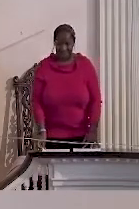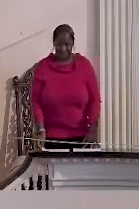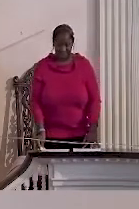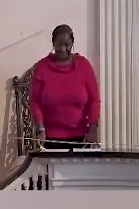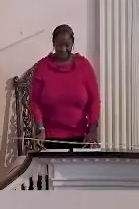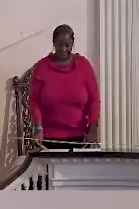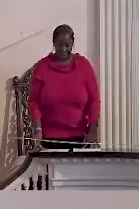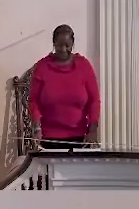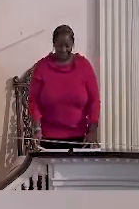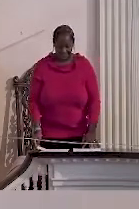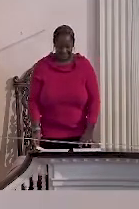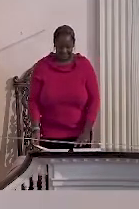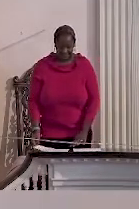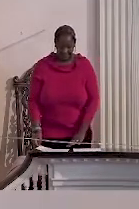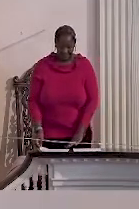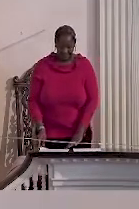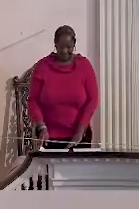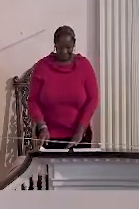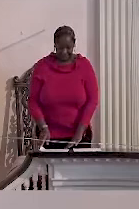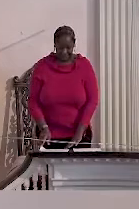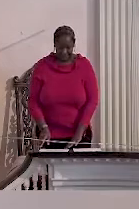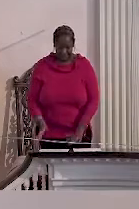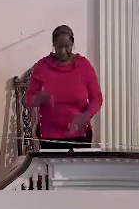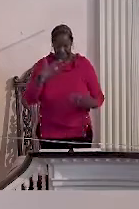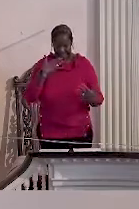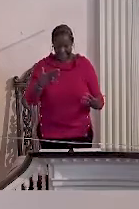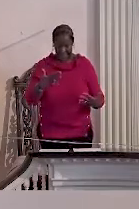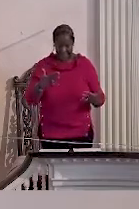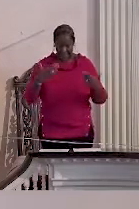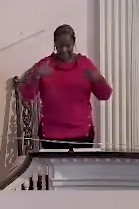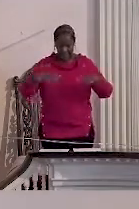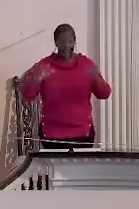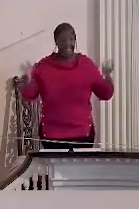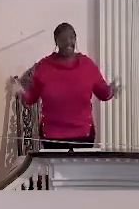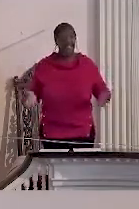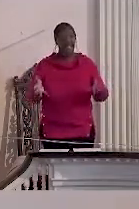Thank you for listening. Let's go feed some hungry kids.